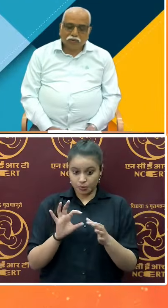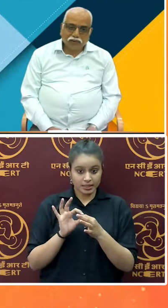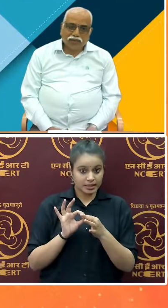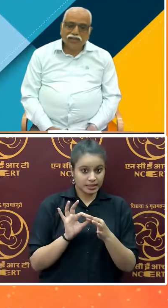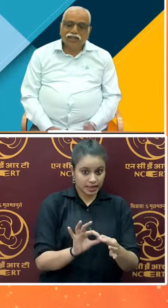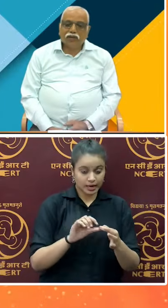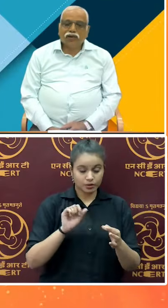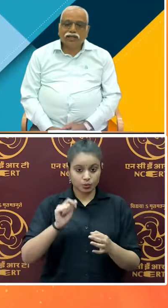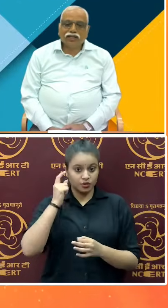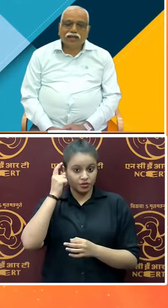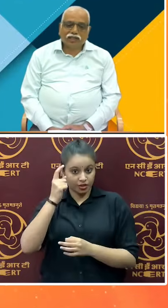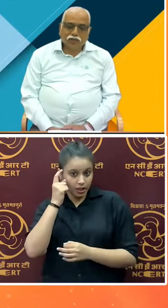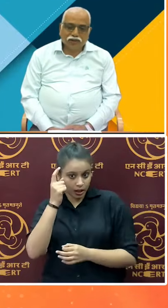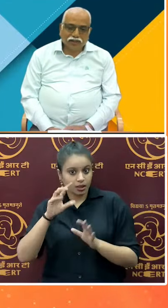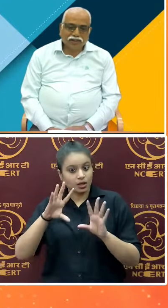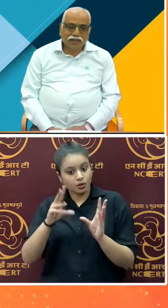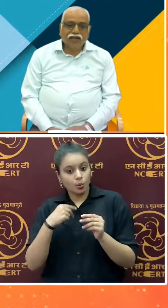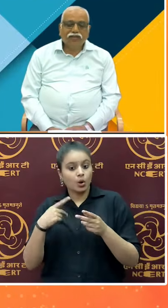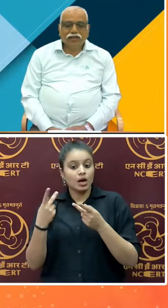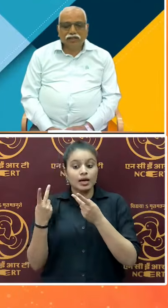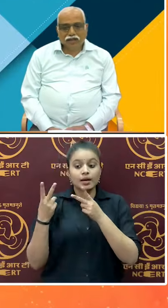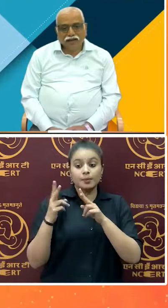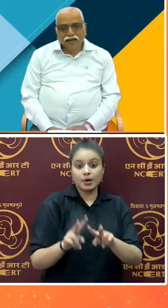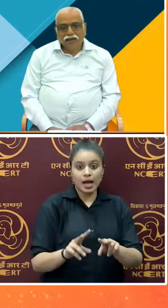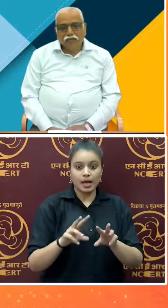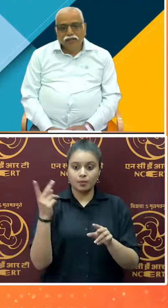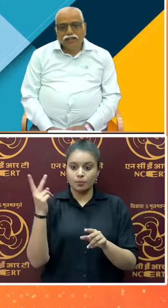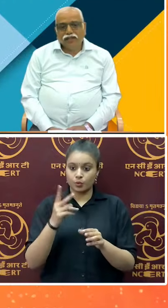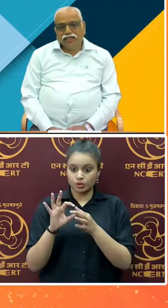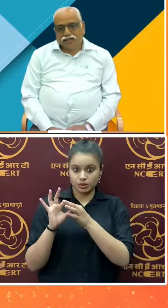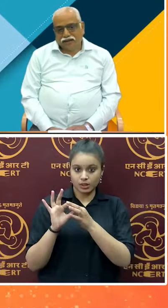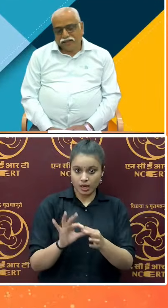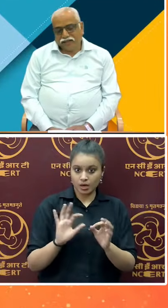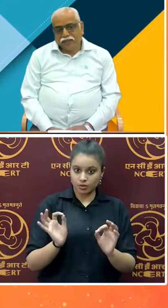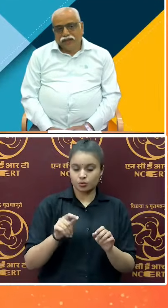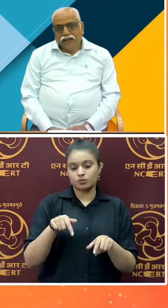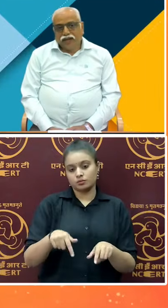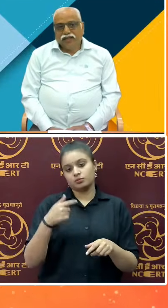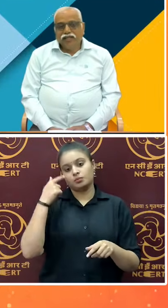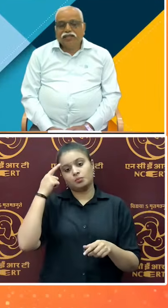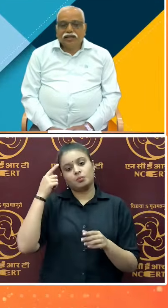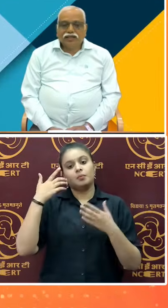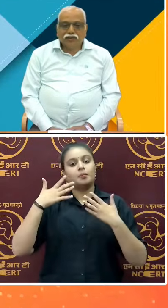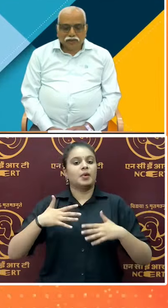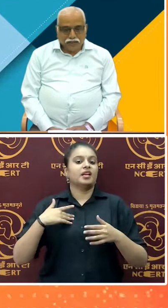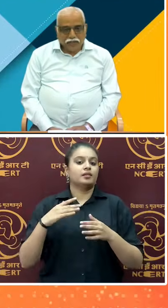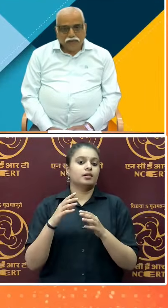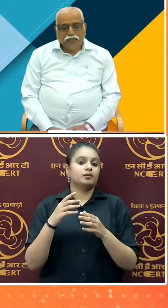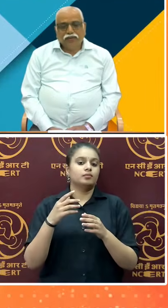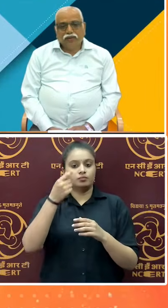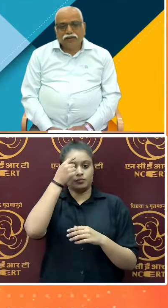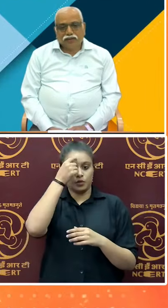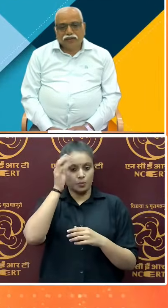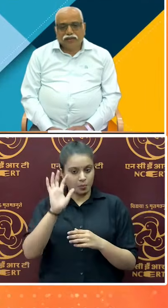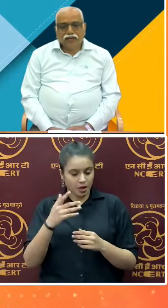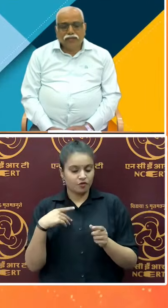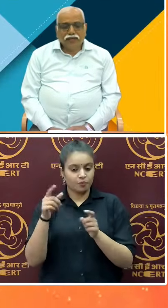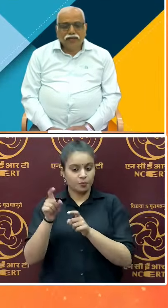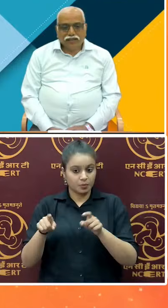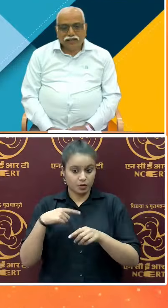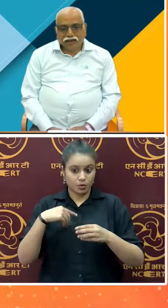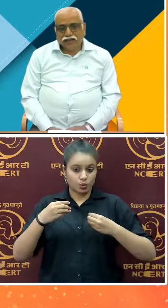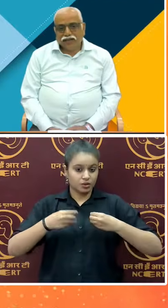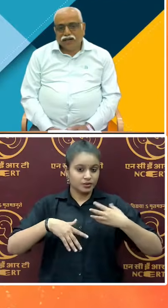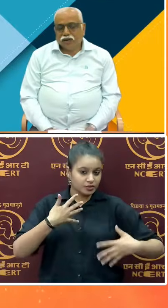their thought process and what is their responses, then we say they are mental disorders. And these kinds of people who are suffering from